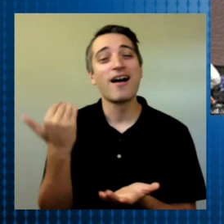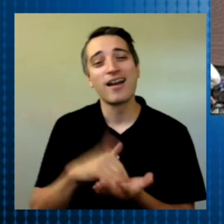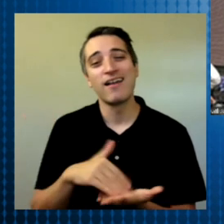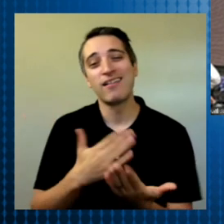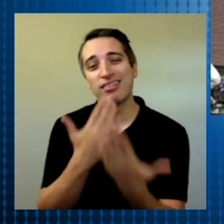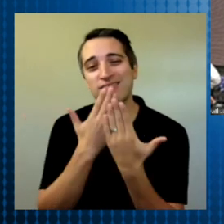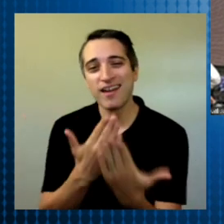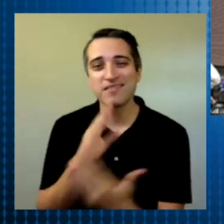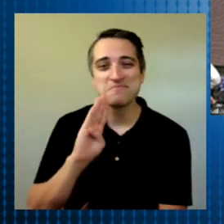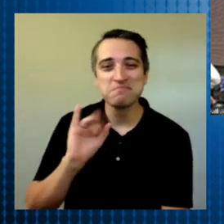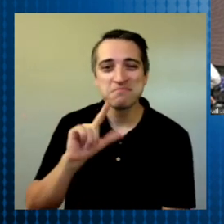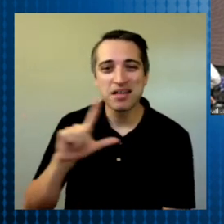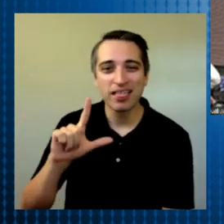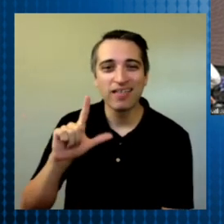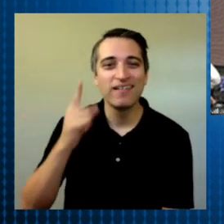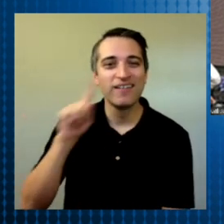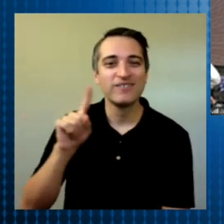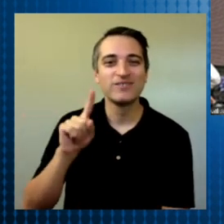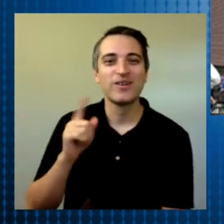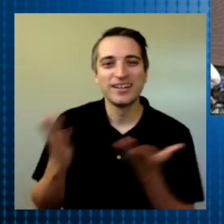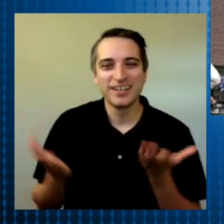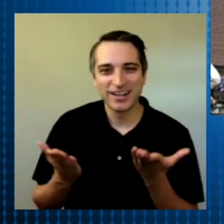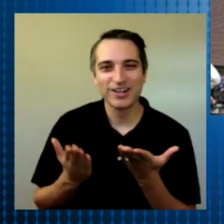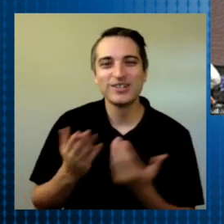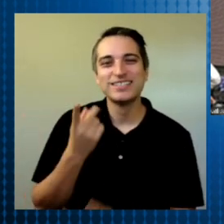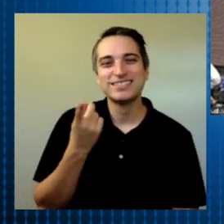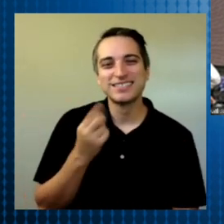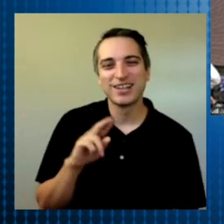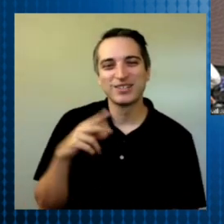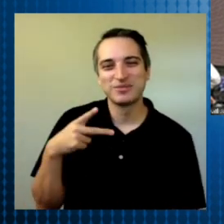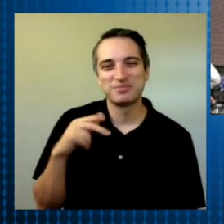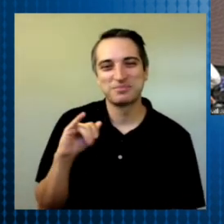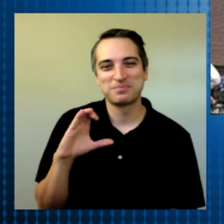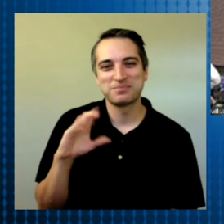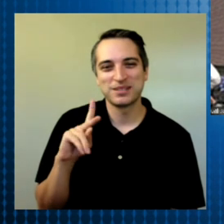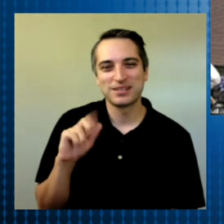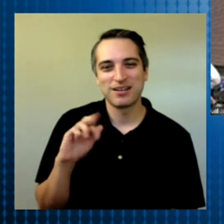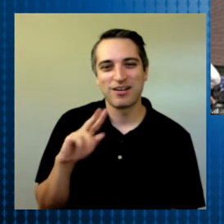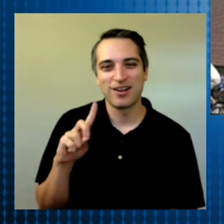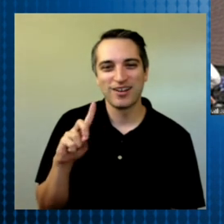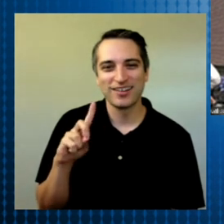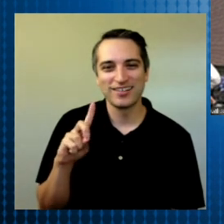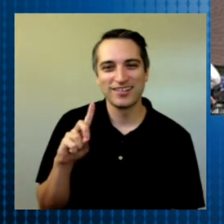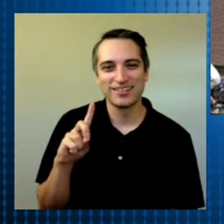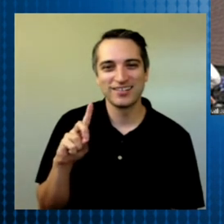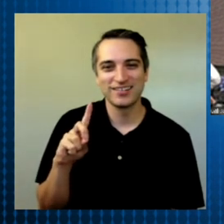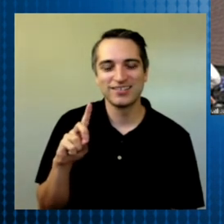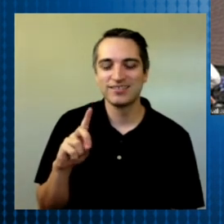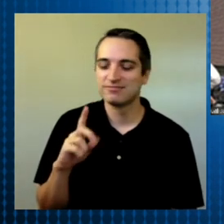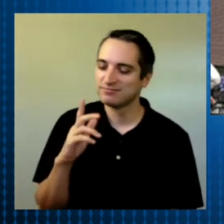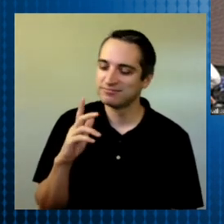thank Bill for being with us today, Dr. Pickard. You know, continued